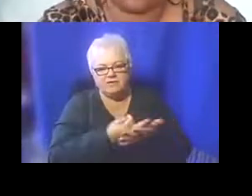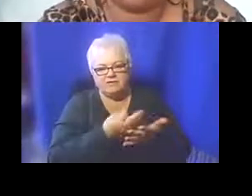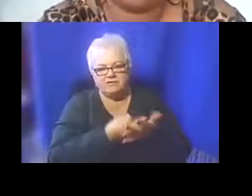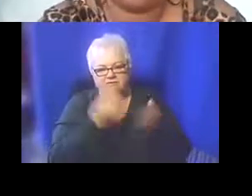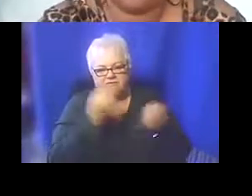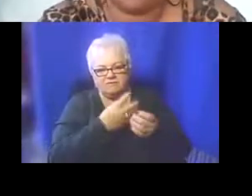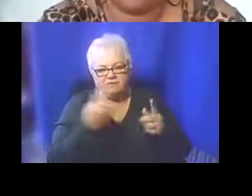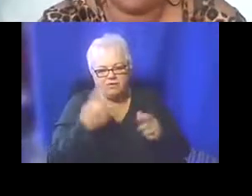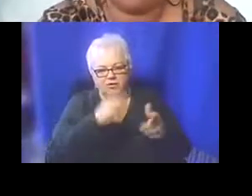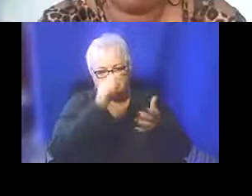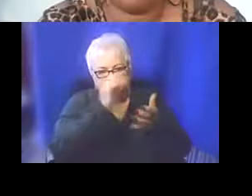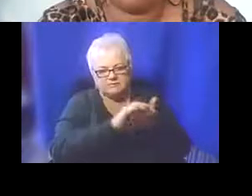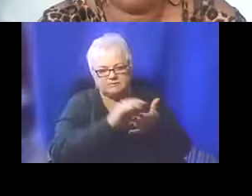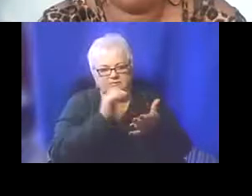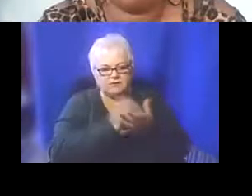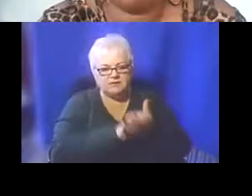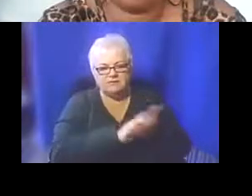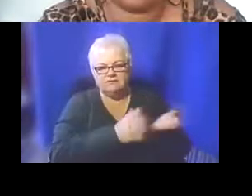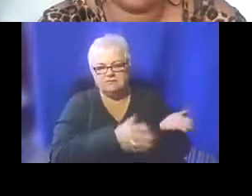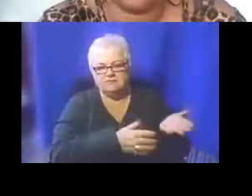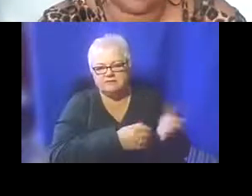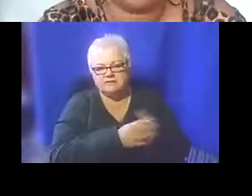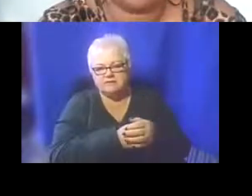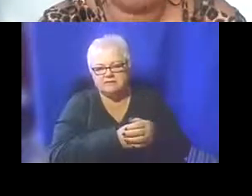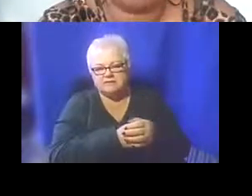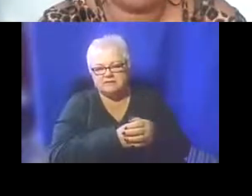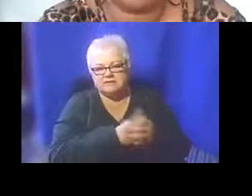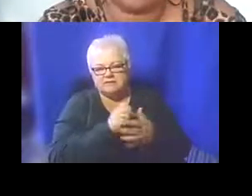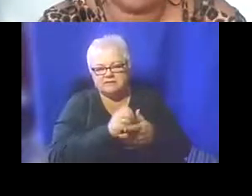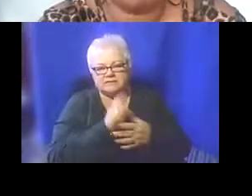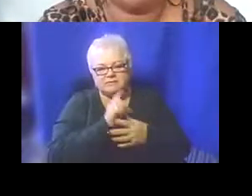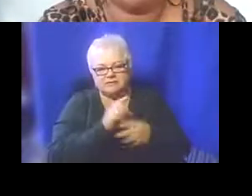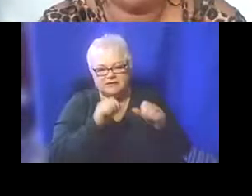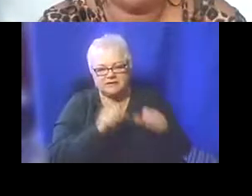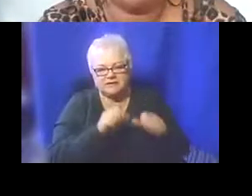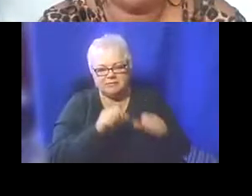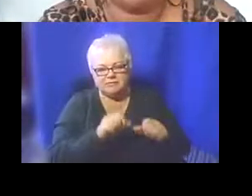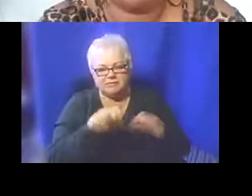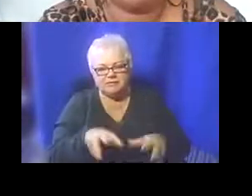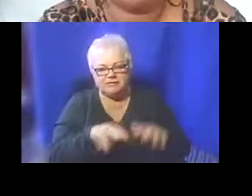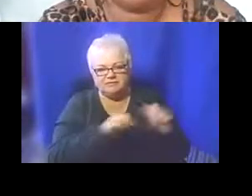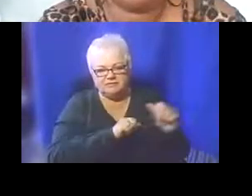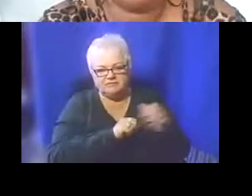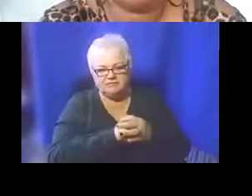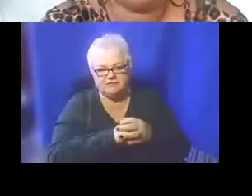their spouse until they're actually able to leave.